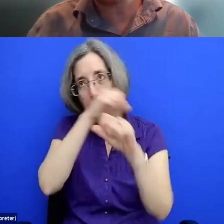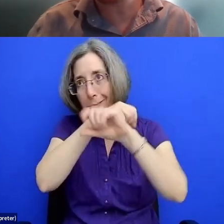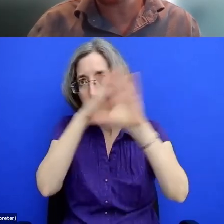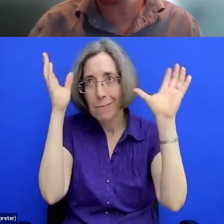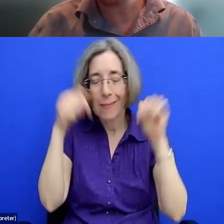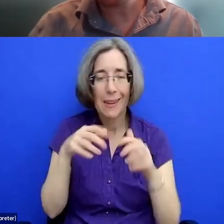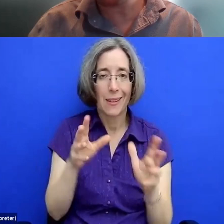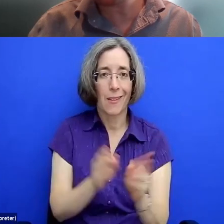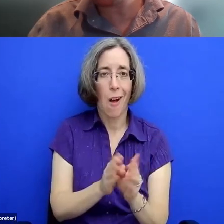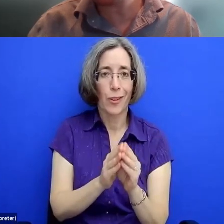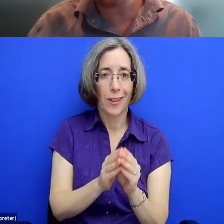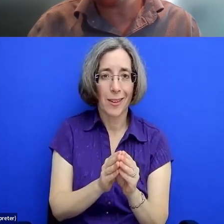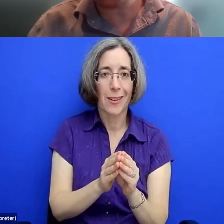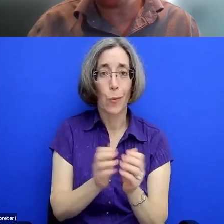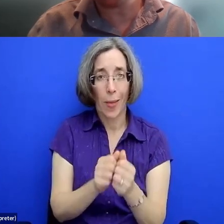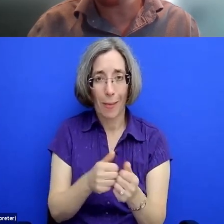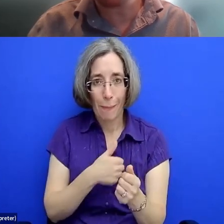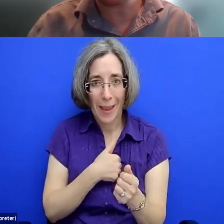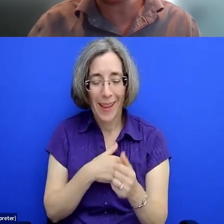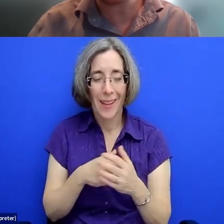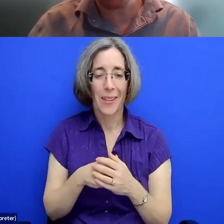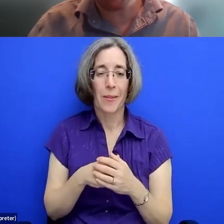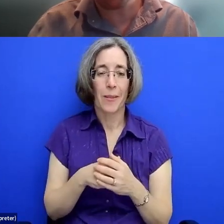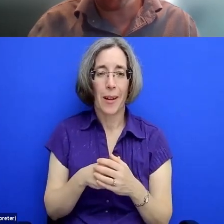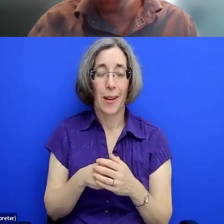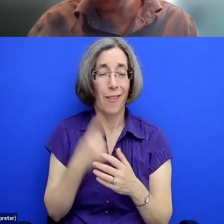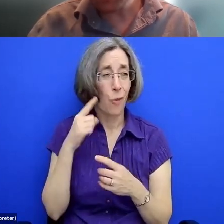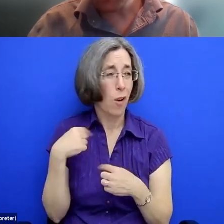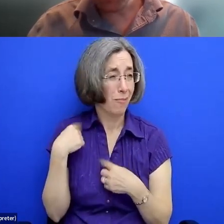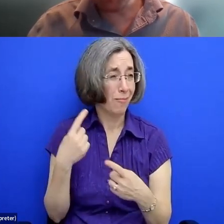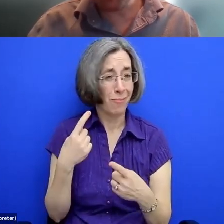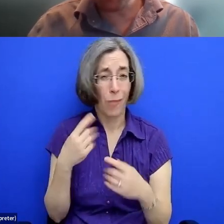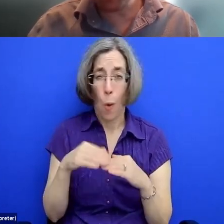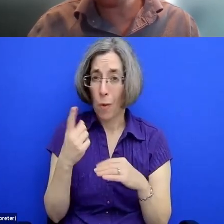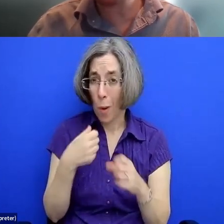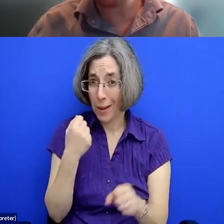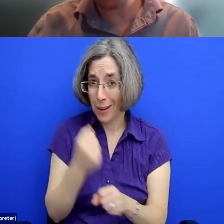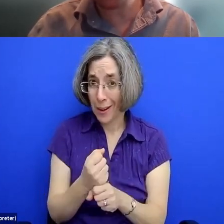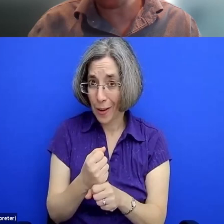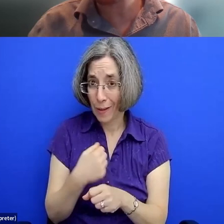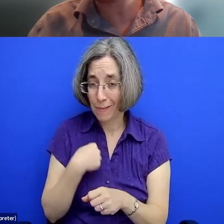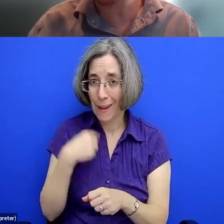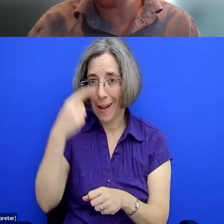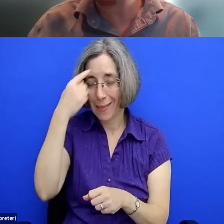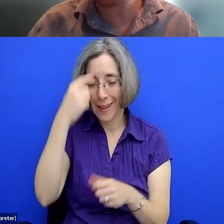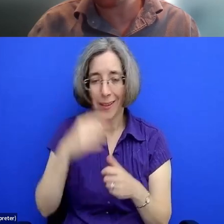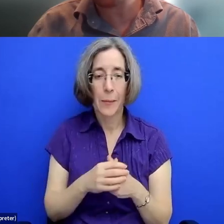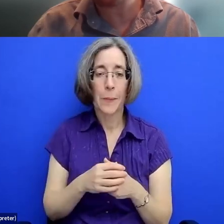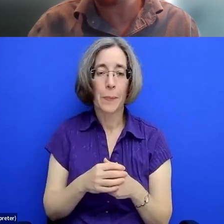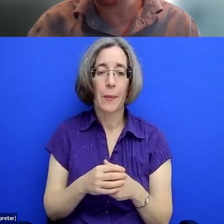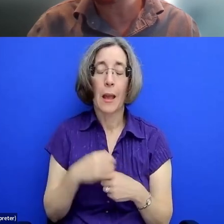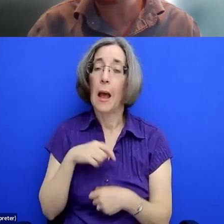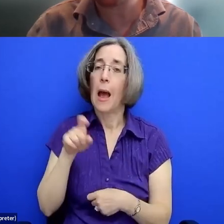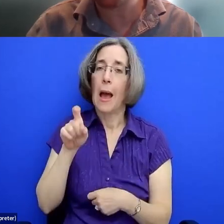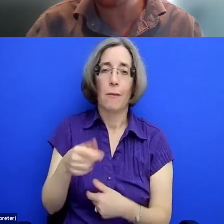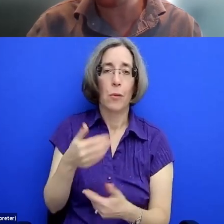and the symposium with me for, I think, a year or more. I absolutely have to thank